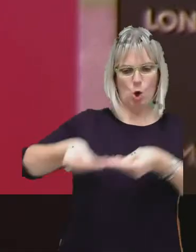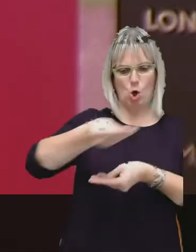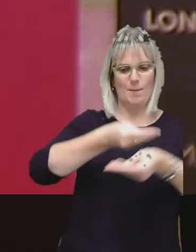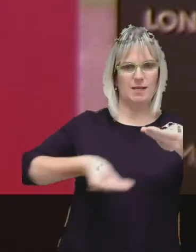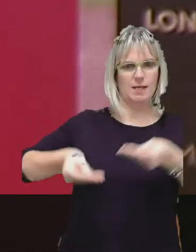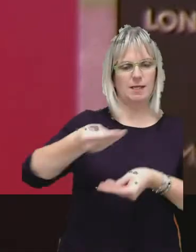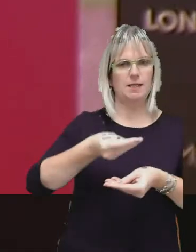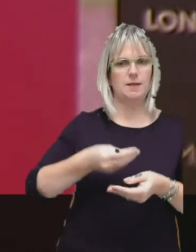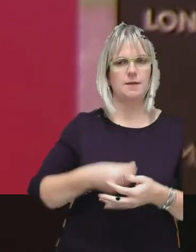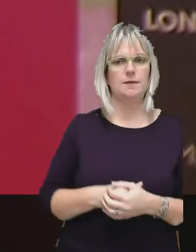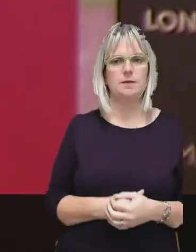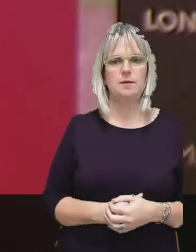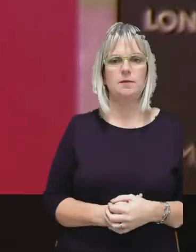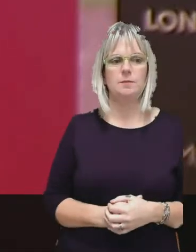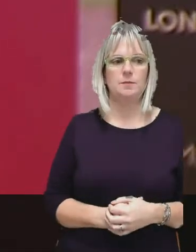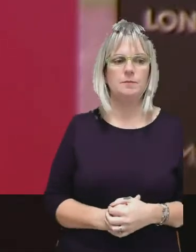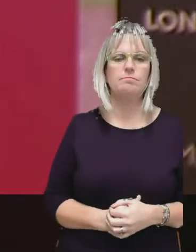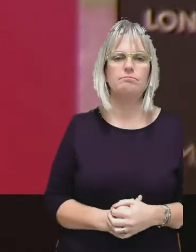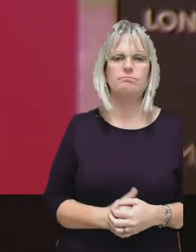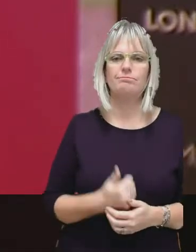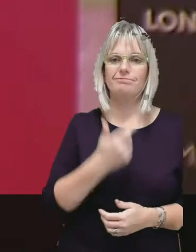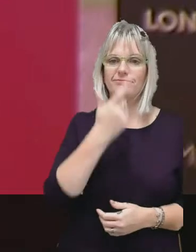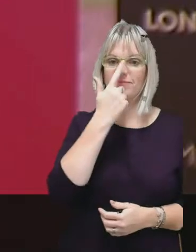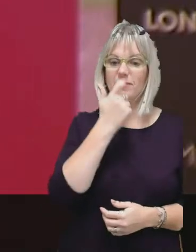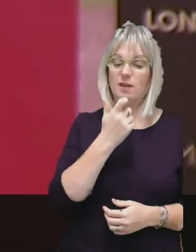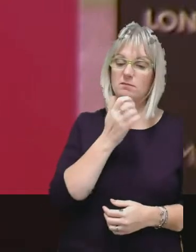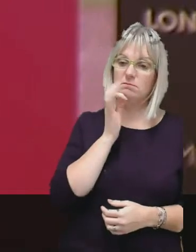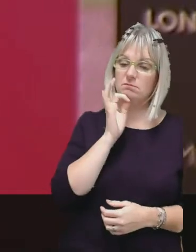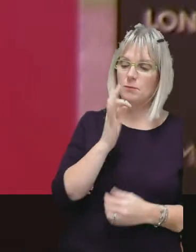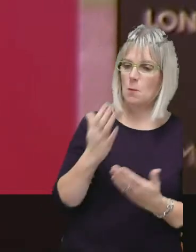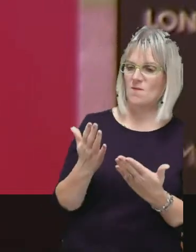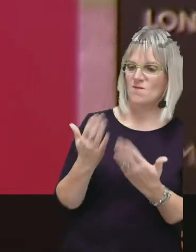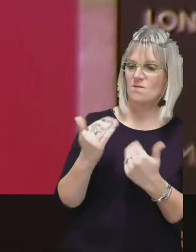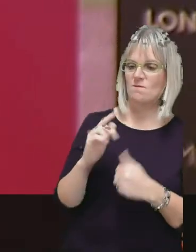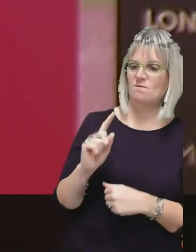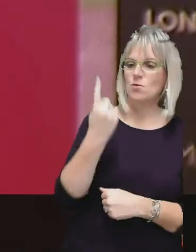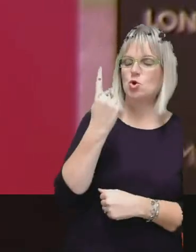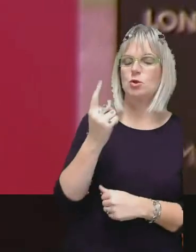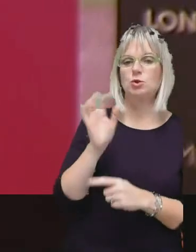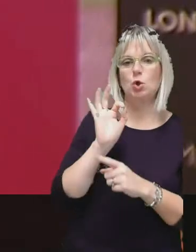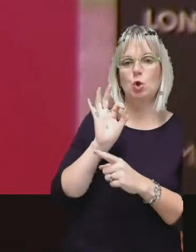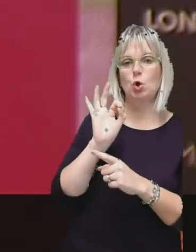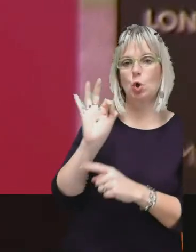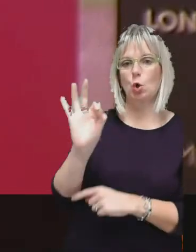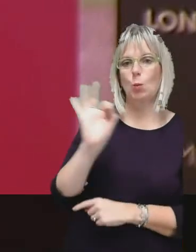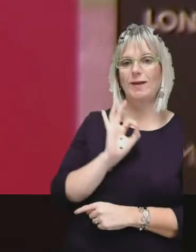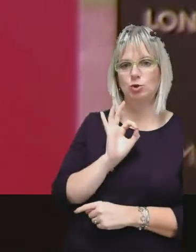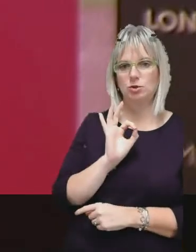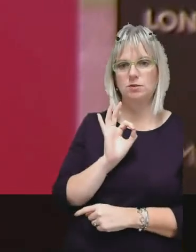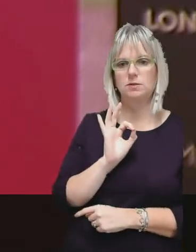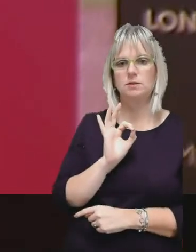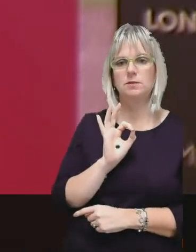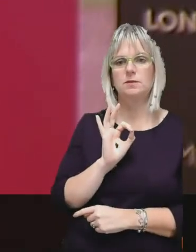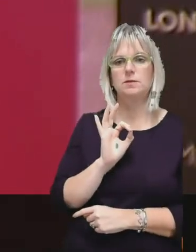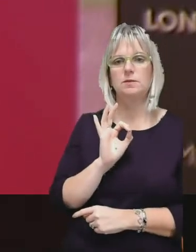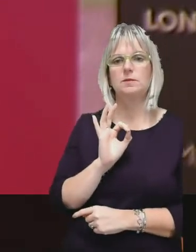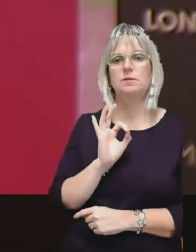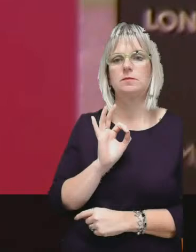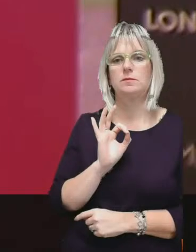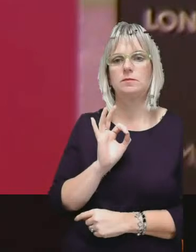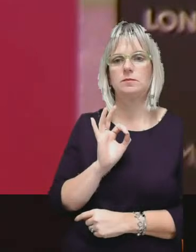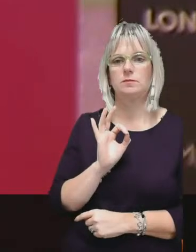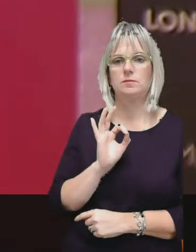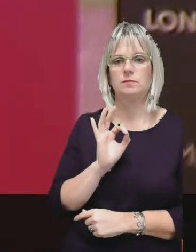can I welcome for the first question, Isabella DBS from Sadiq, who will ask a question. Can